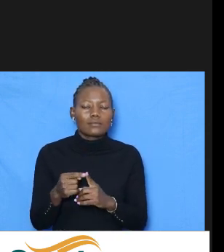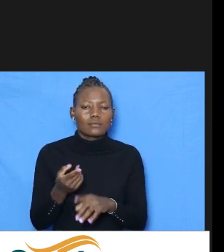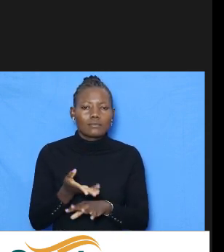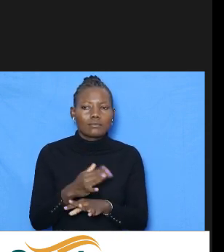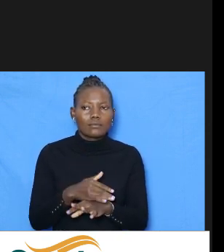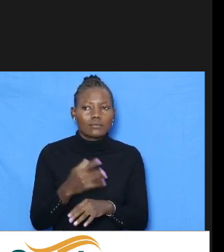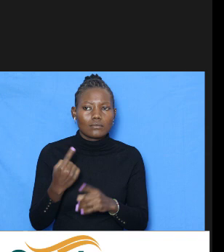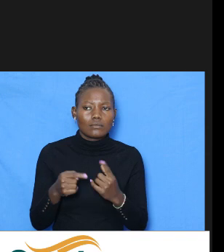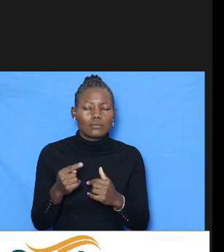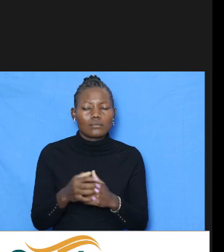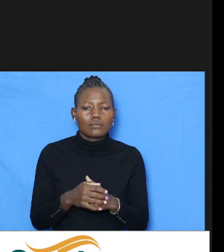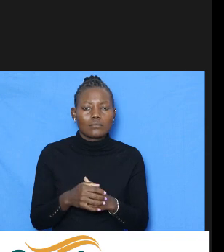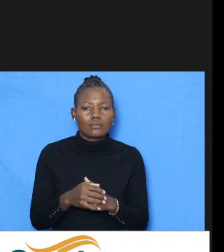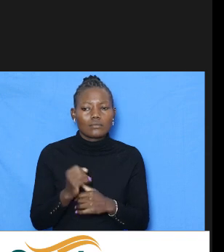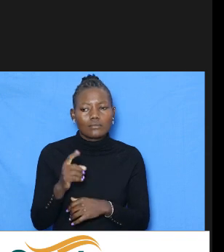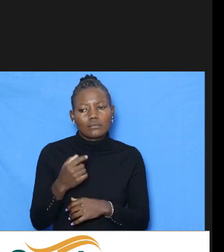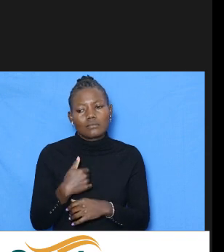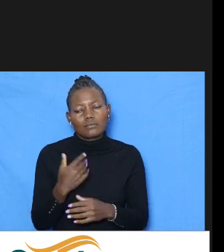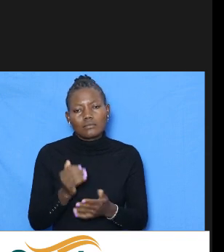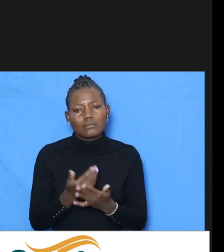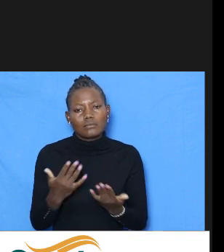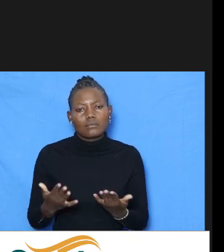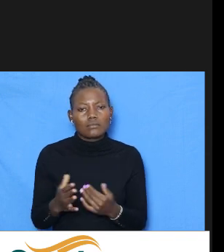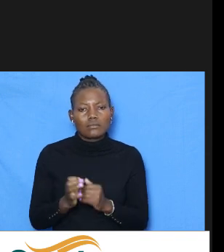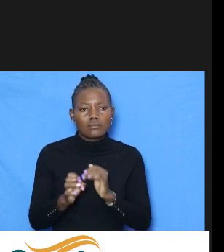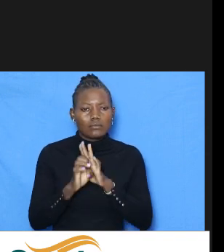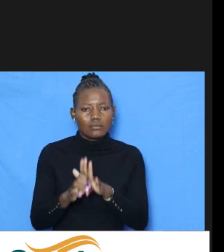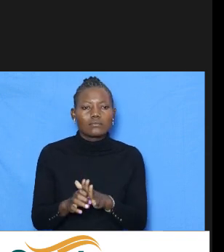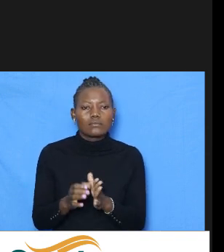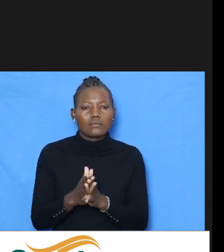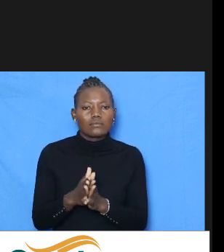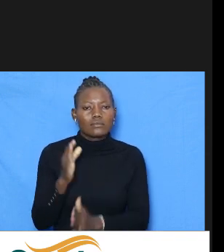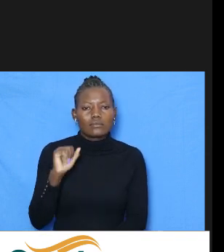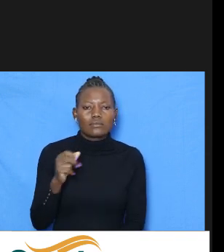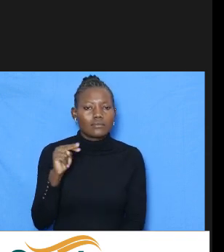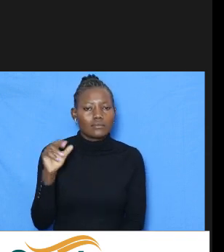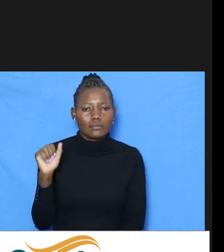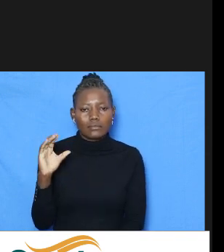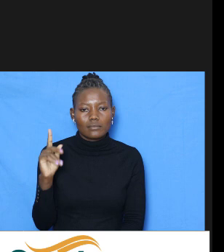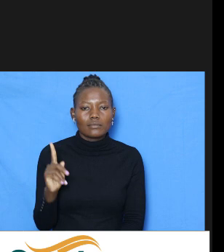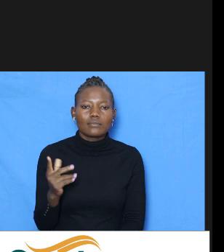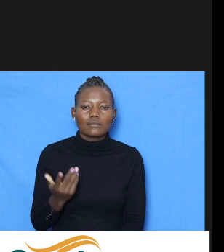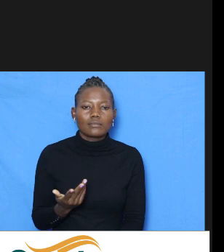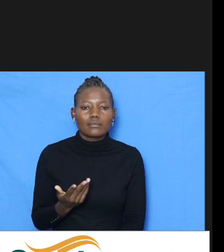before the competition, they could have something like a snack, something like